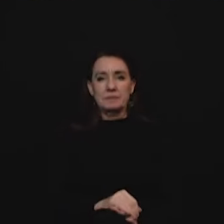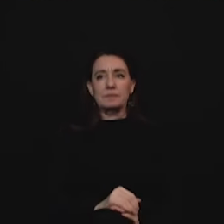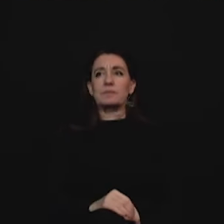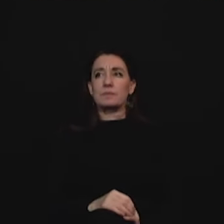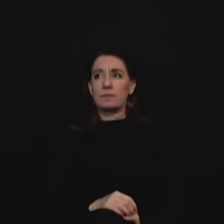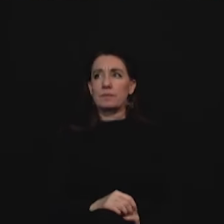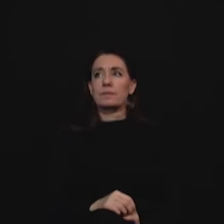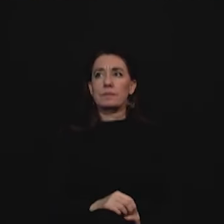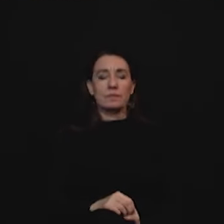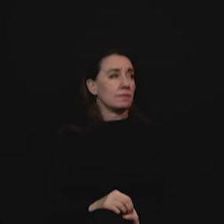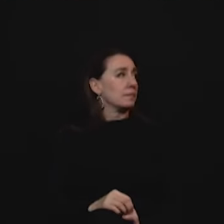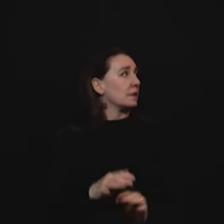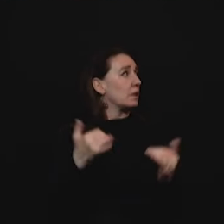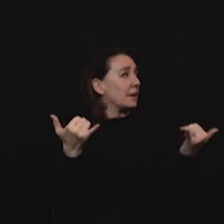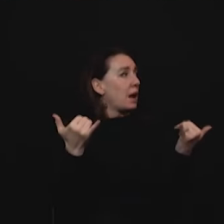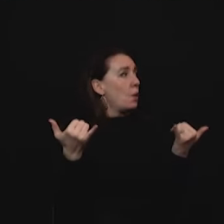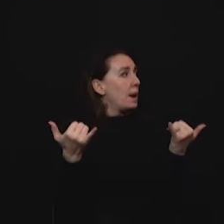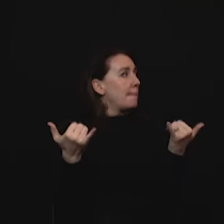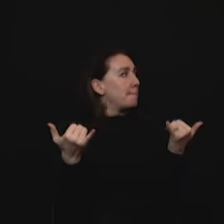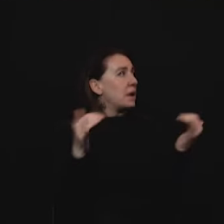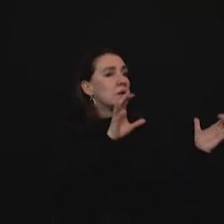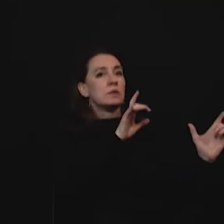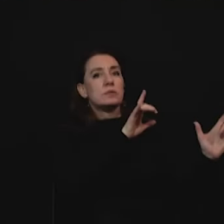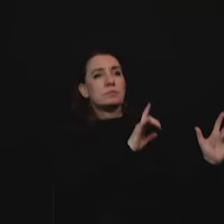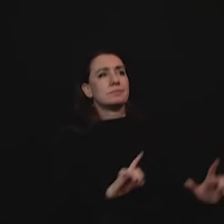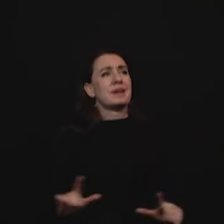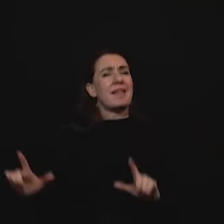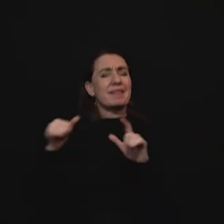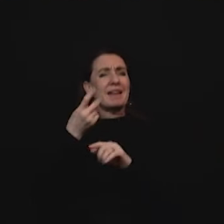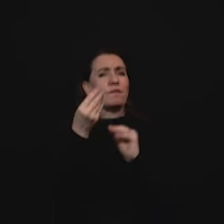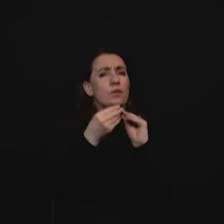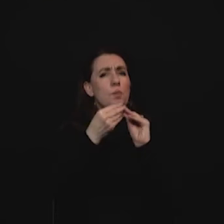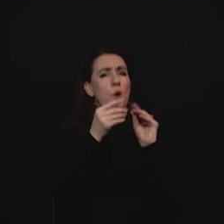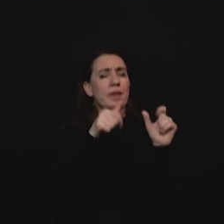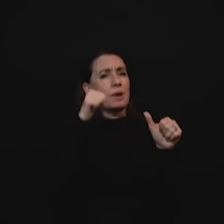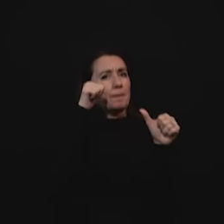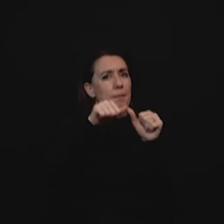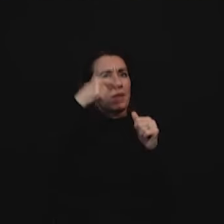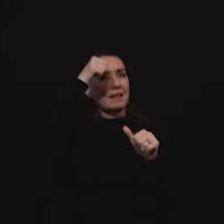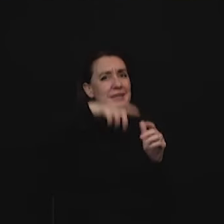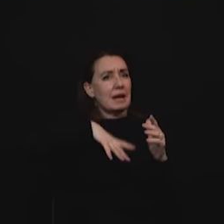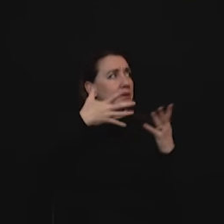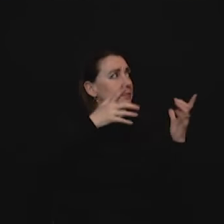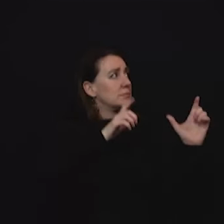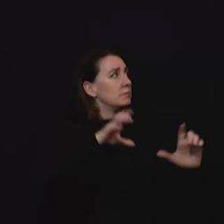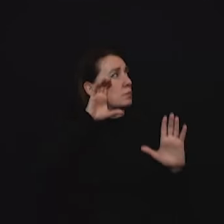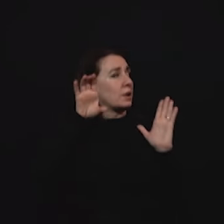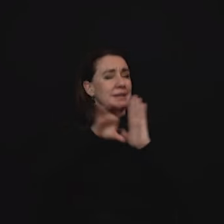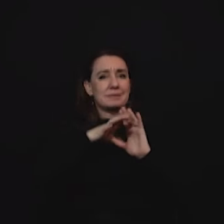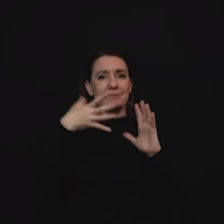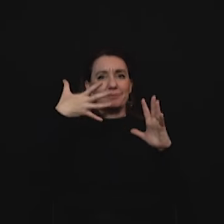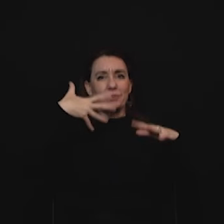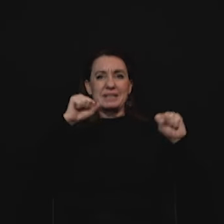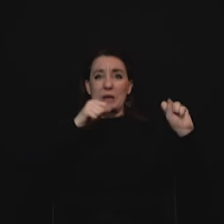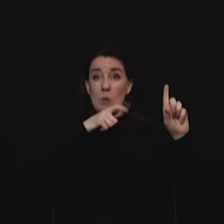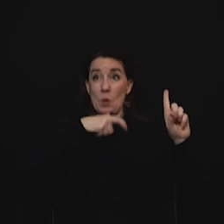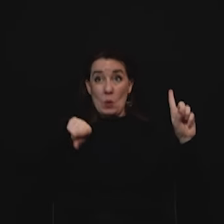Such an important figure in our history. Okay, and then we're going to go back. I think there's only a couple of us here that remember when this guy was president. How about back to this one? Anybody remember